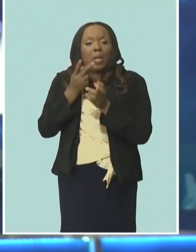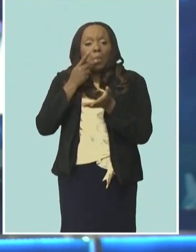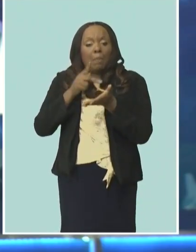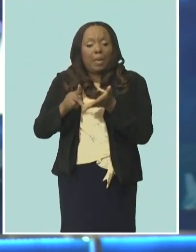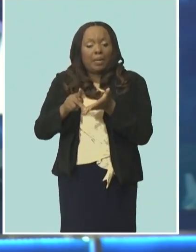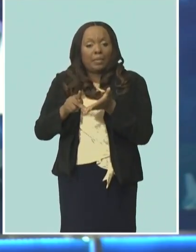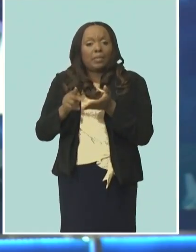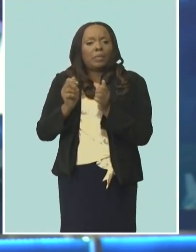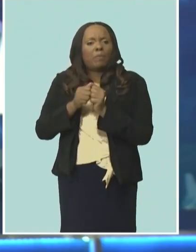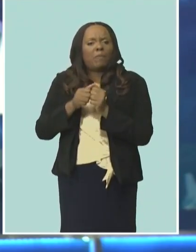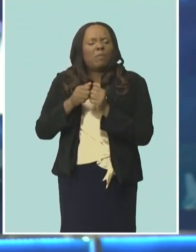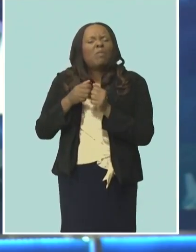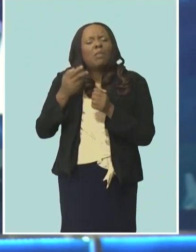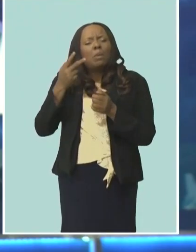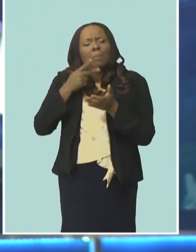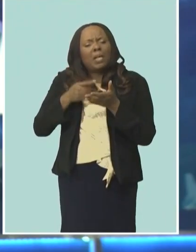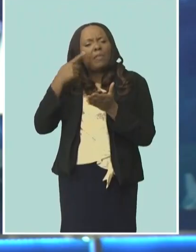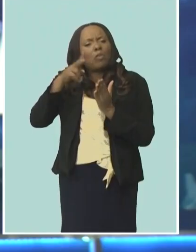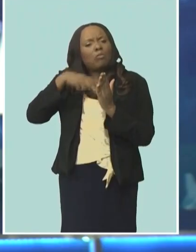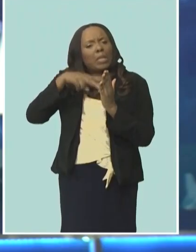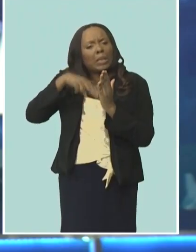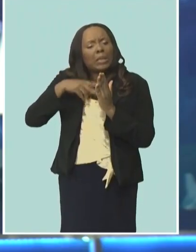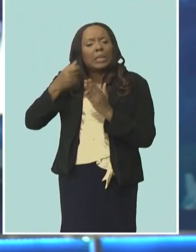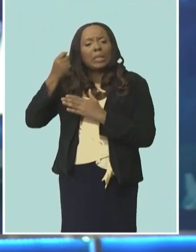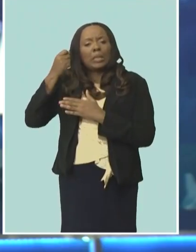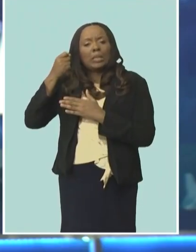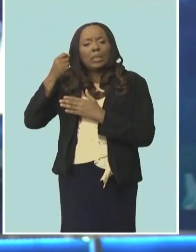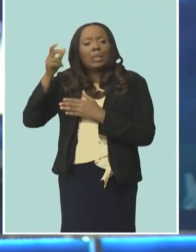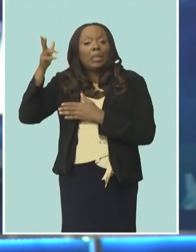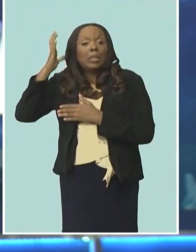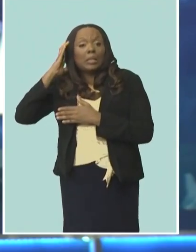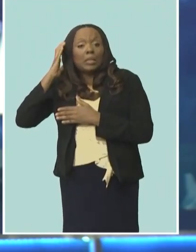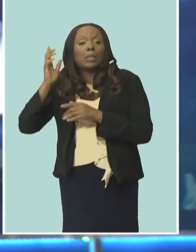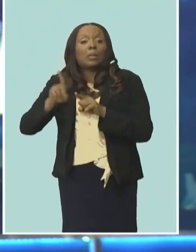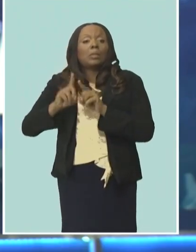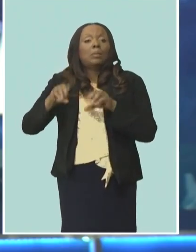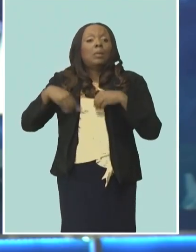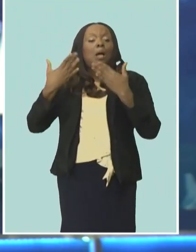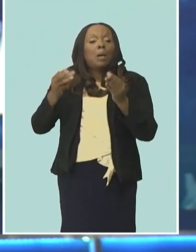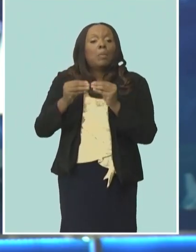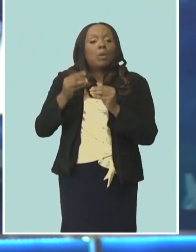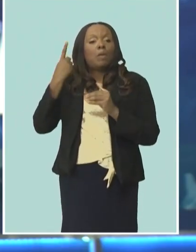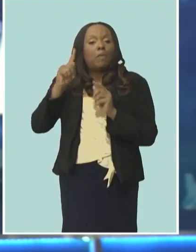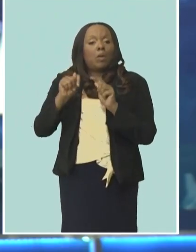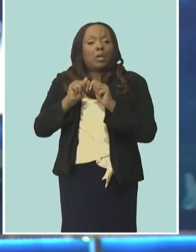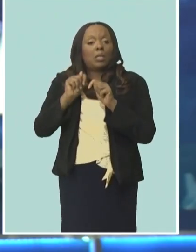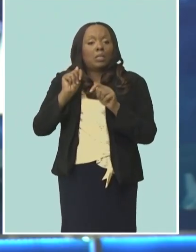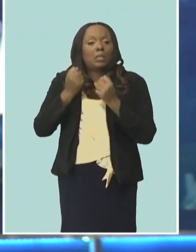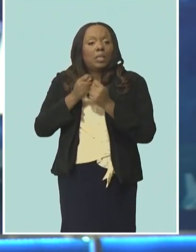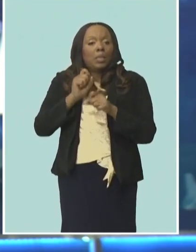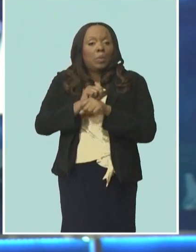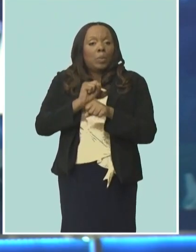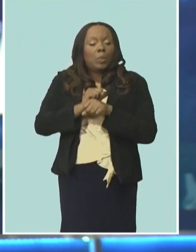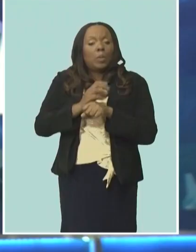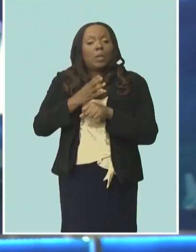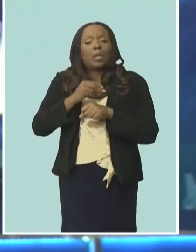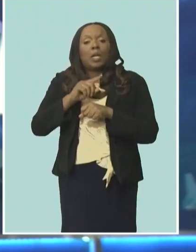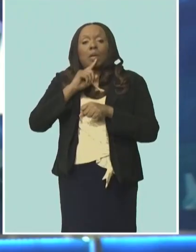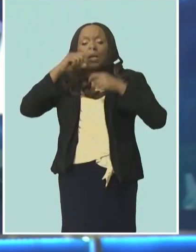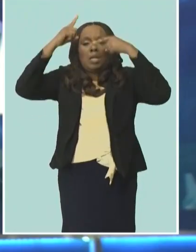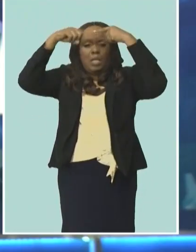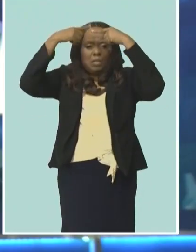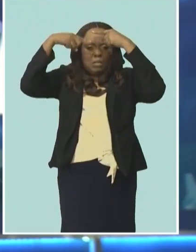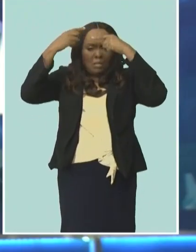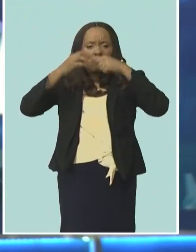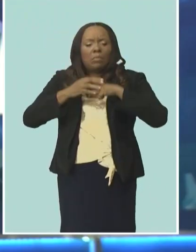also provided ball mazes to encourage teamwork and critical thinking. Principal Imelda Bell expressed her gratitude to the club for